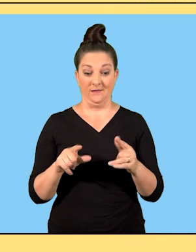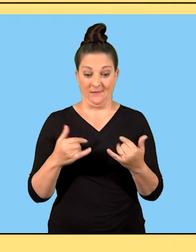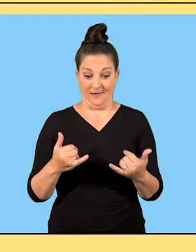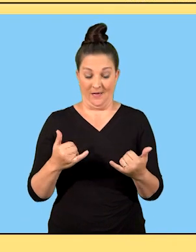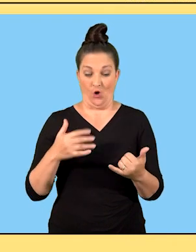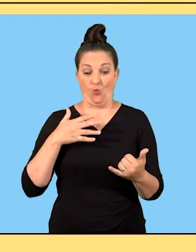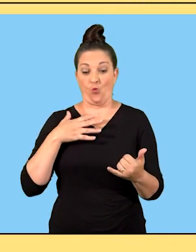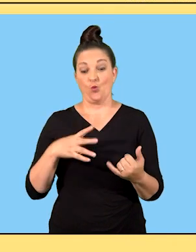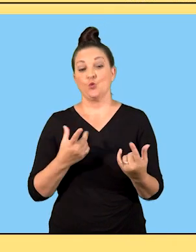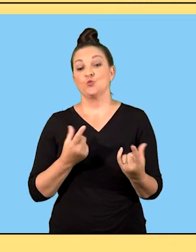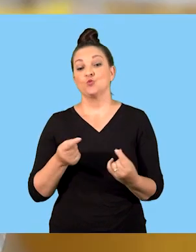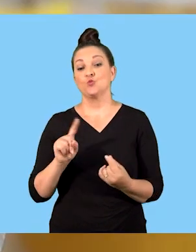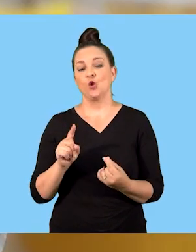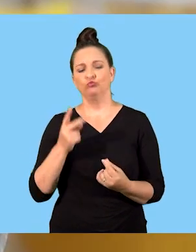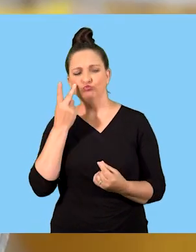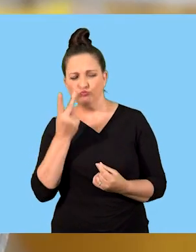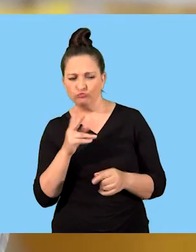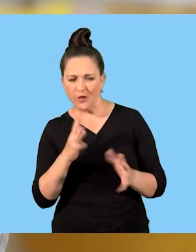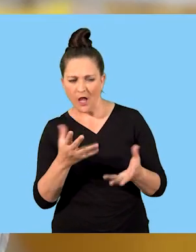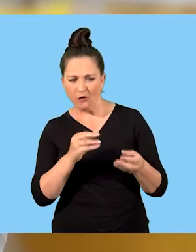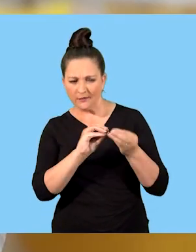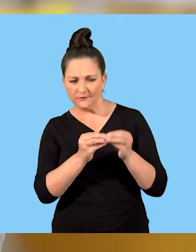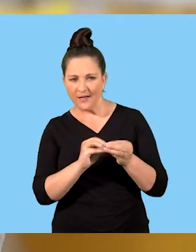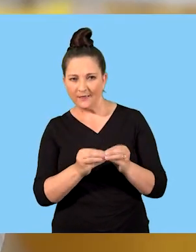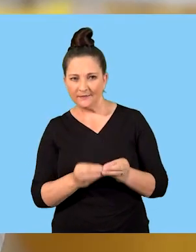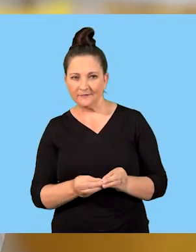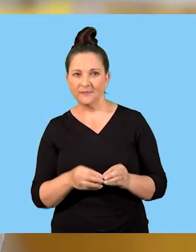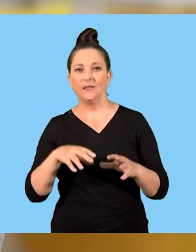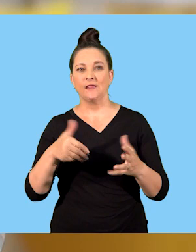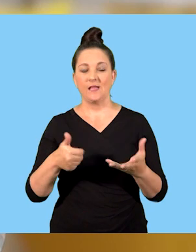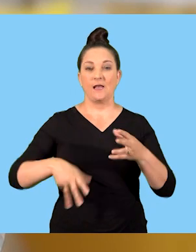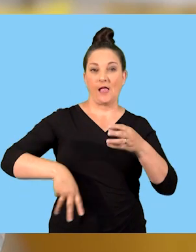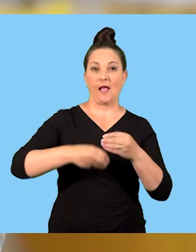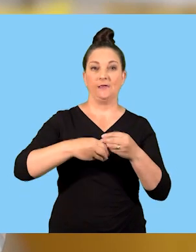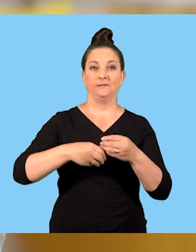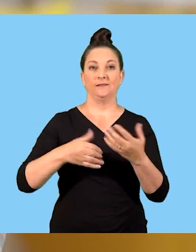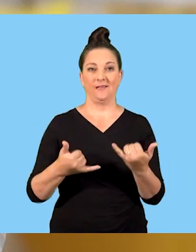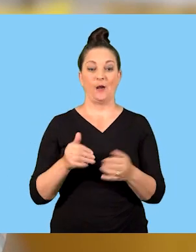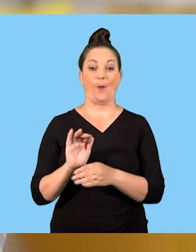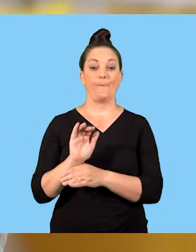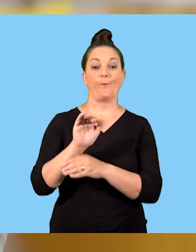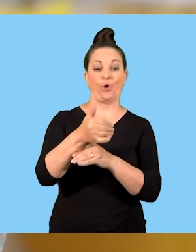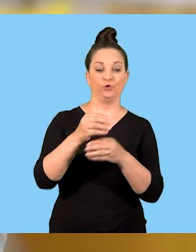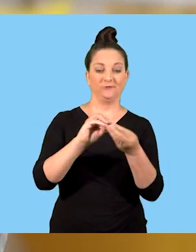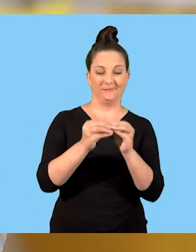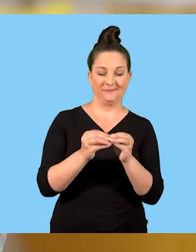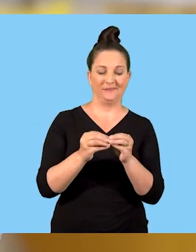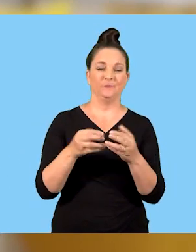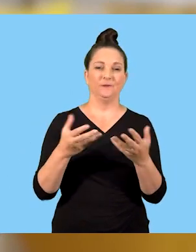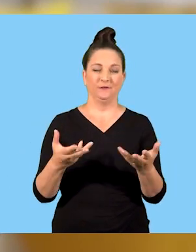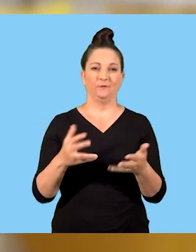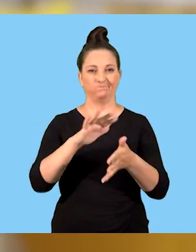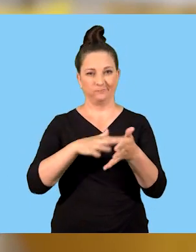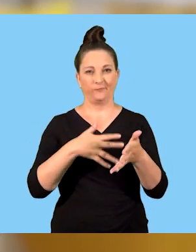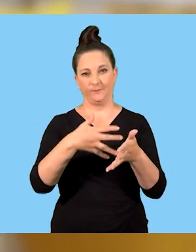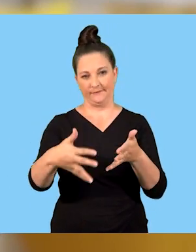what we want to do is to look at the adjustments, and then we're able to create a post-adjustment trial